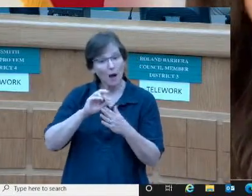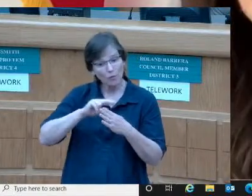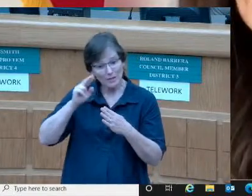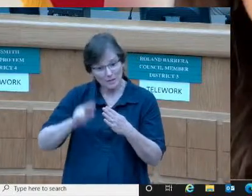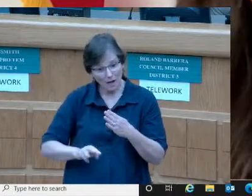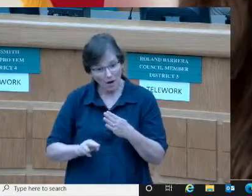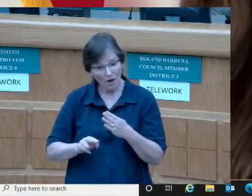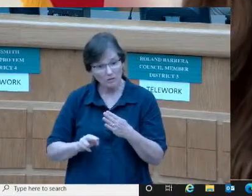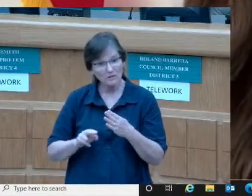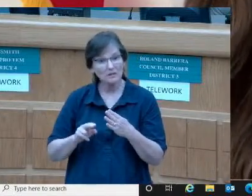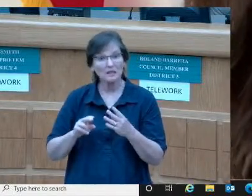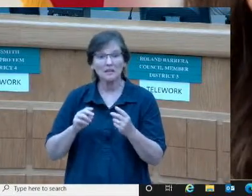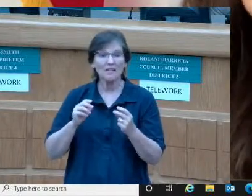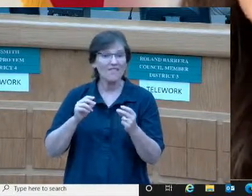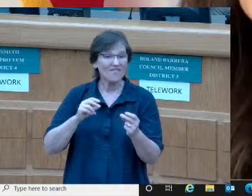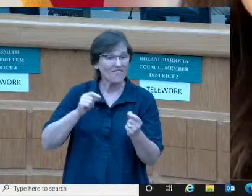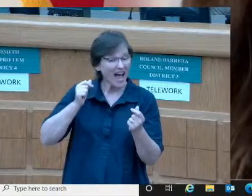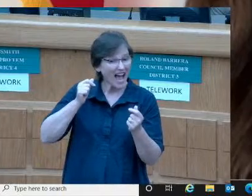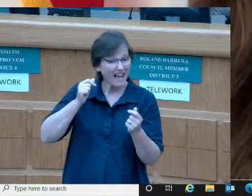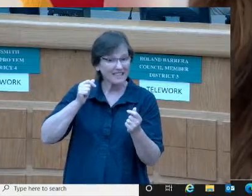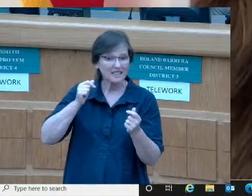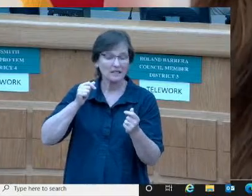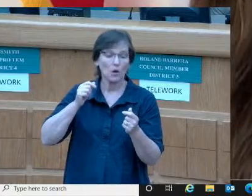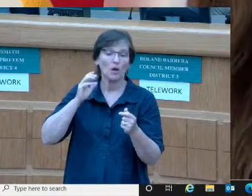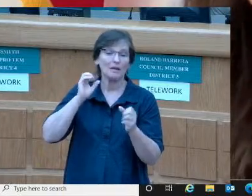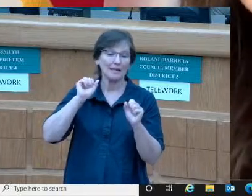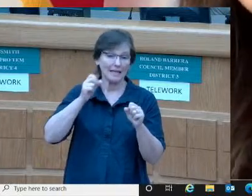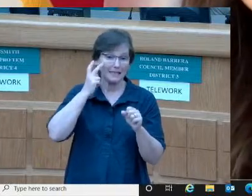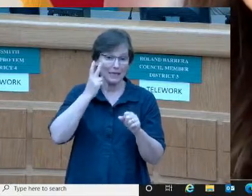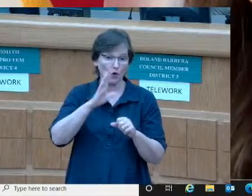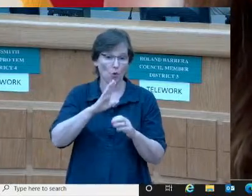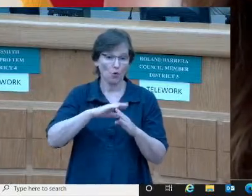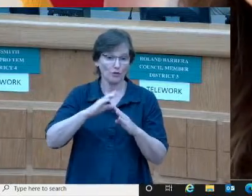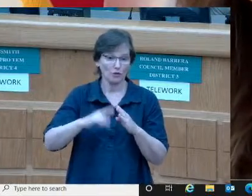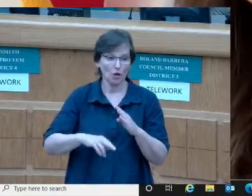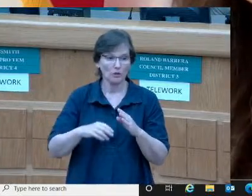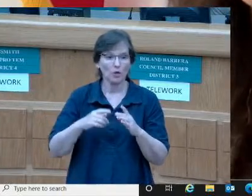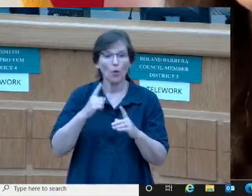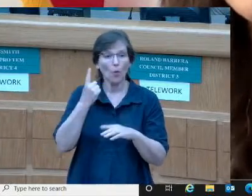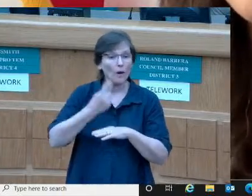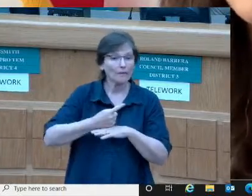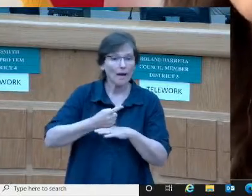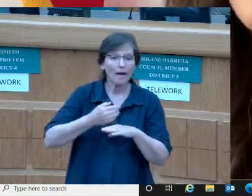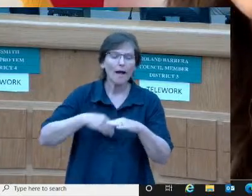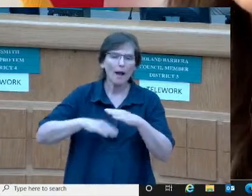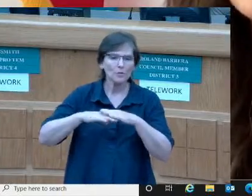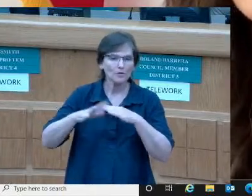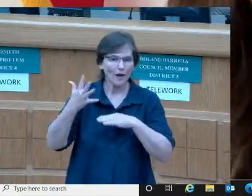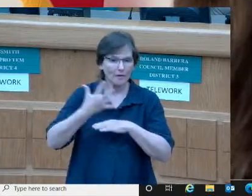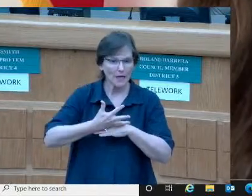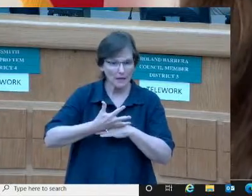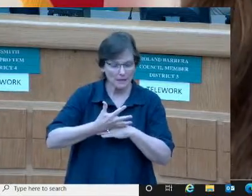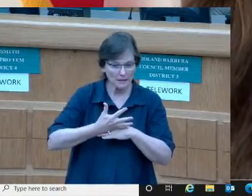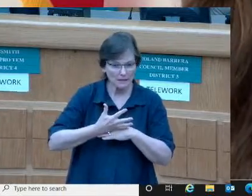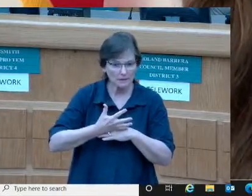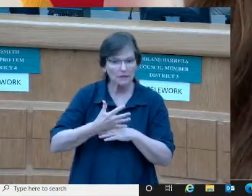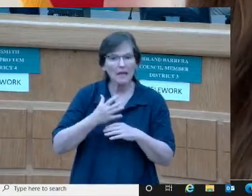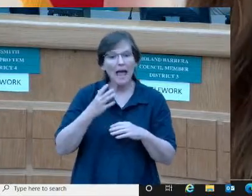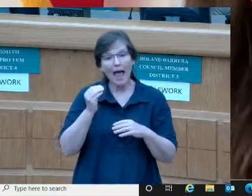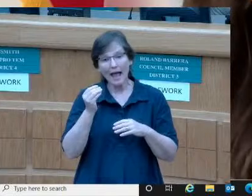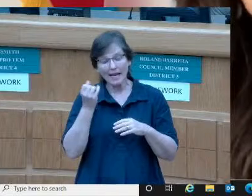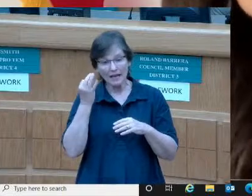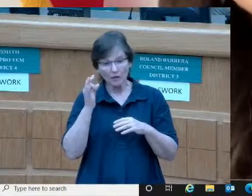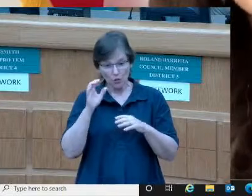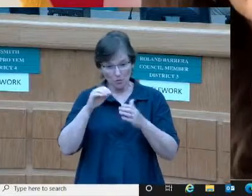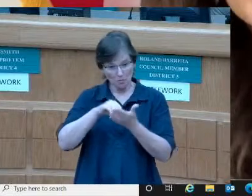1 to 5 days. And if your email is provided, you can usually get your results through email back in 2 days.